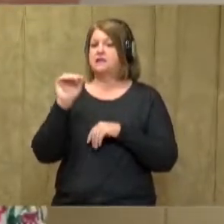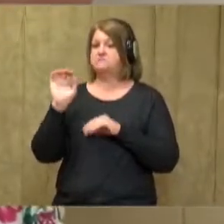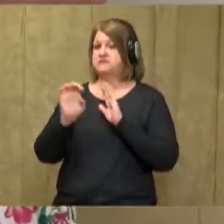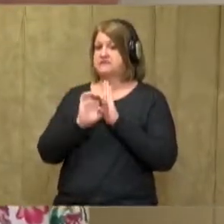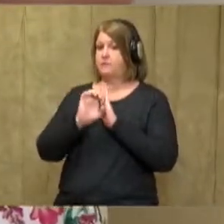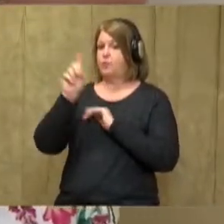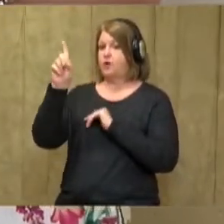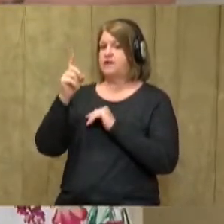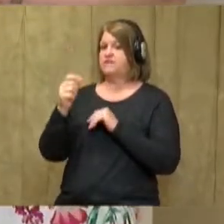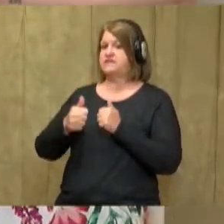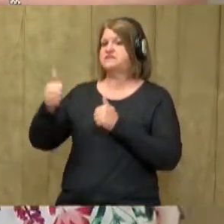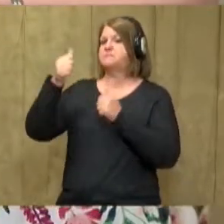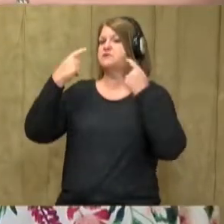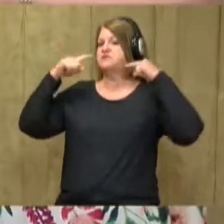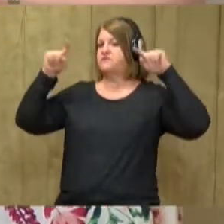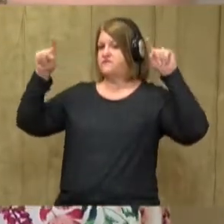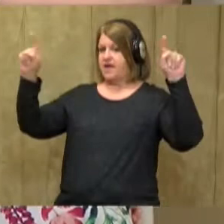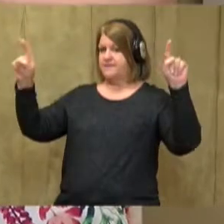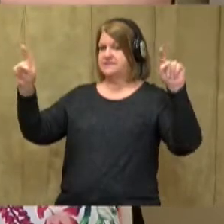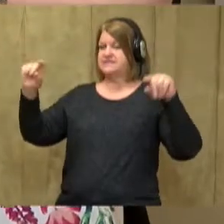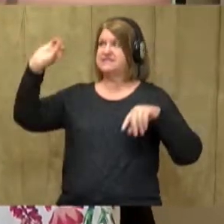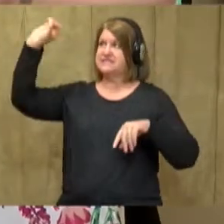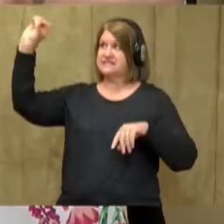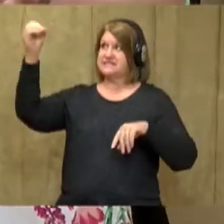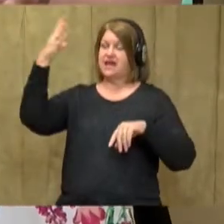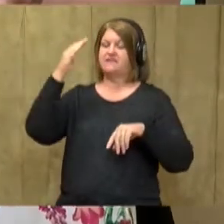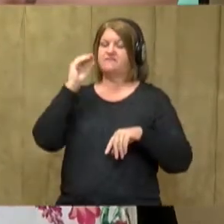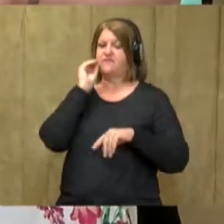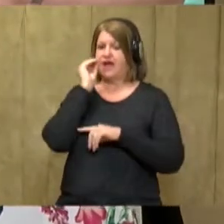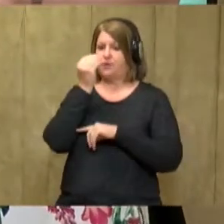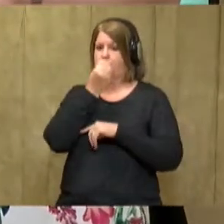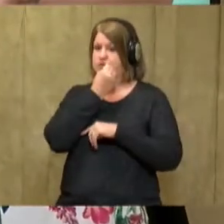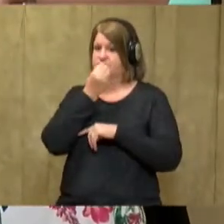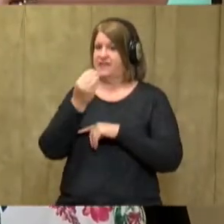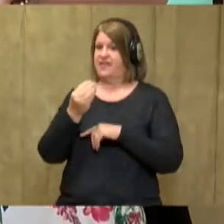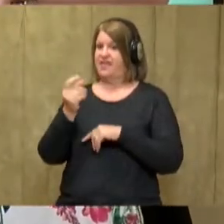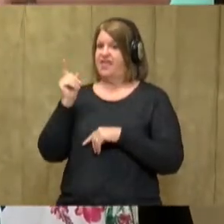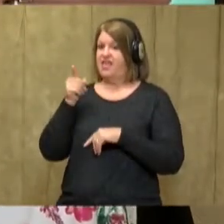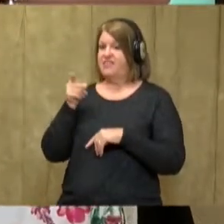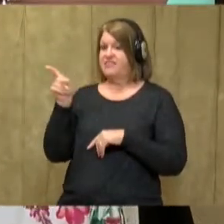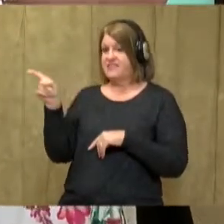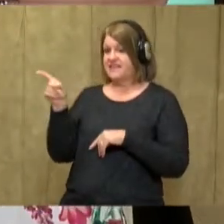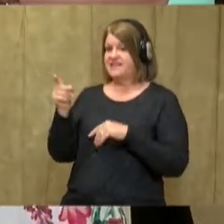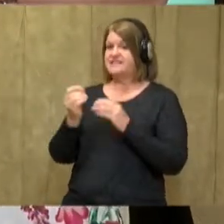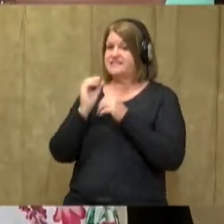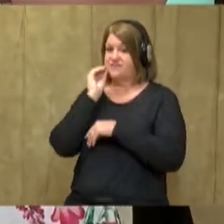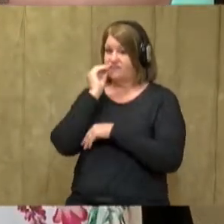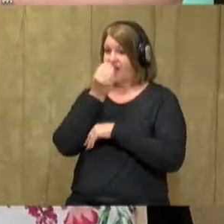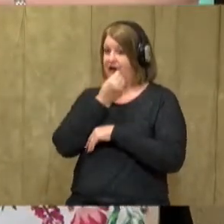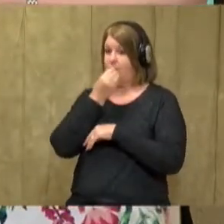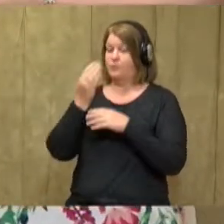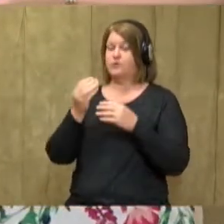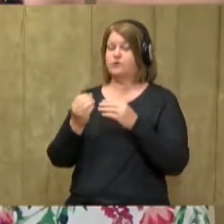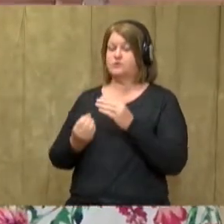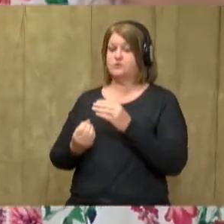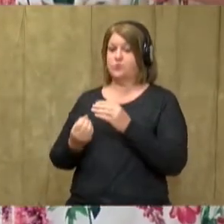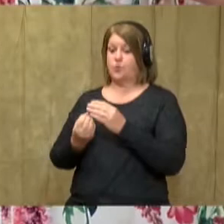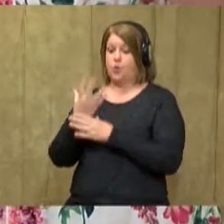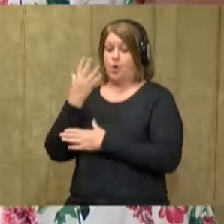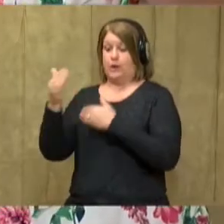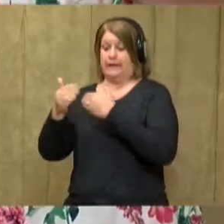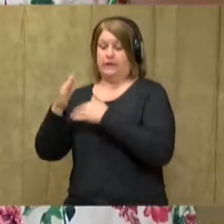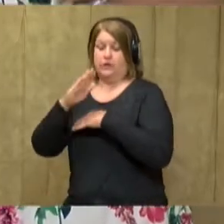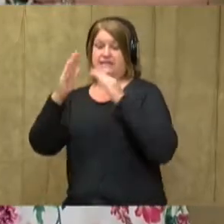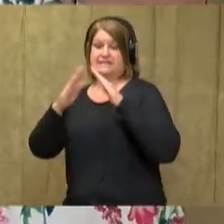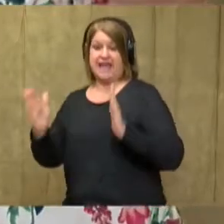called Sunflowers. Now these sunflowers were growing right outside his house, so he could cut them, bring them inside,